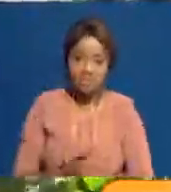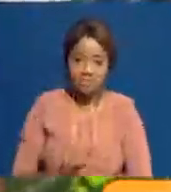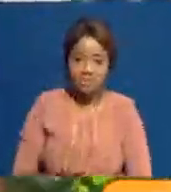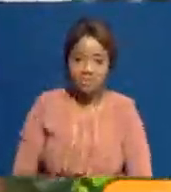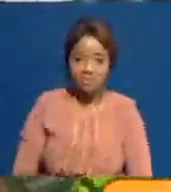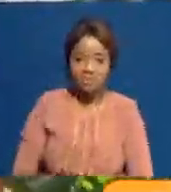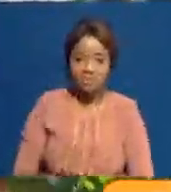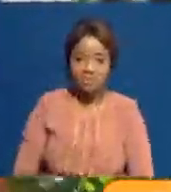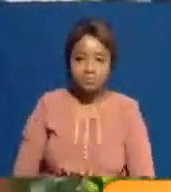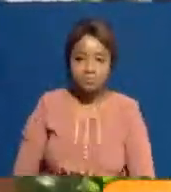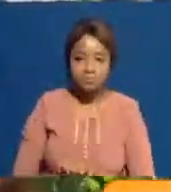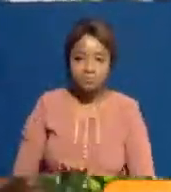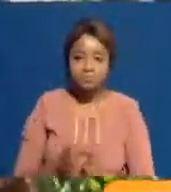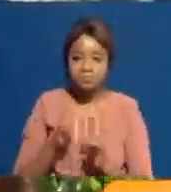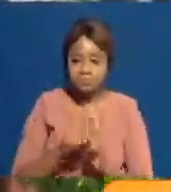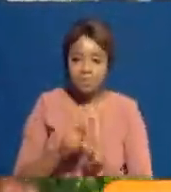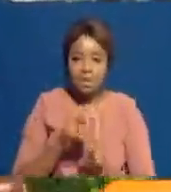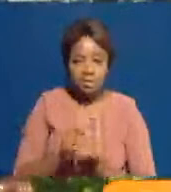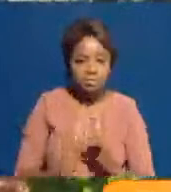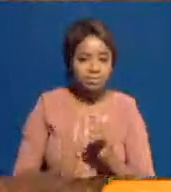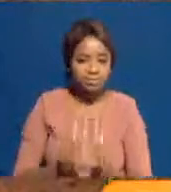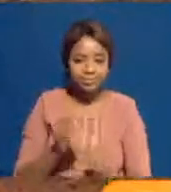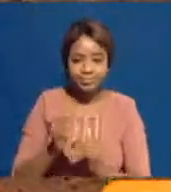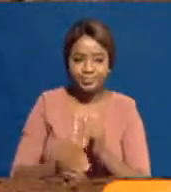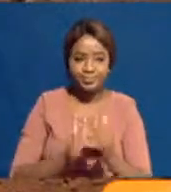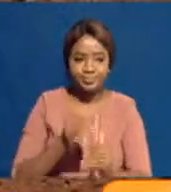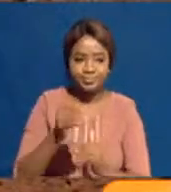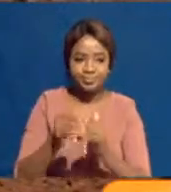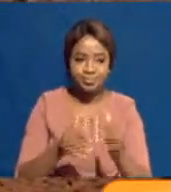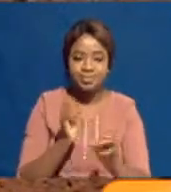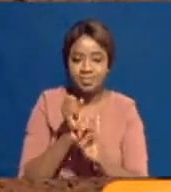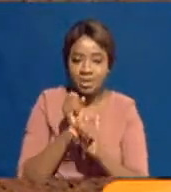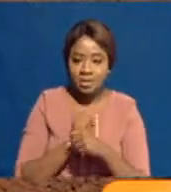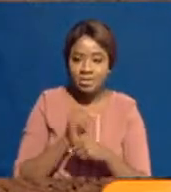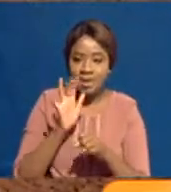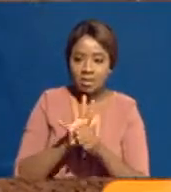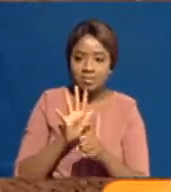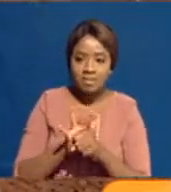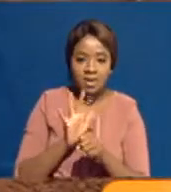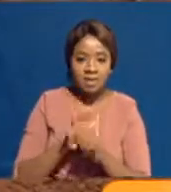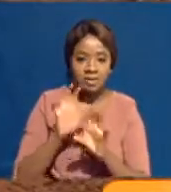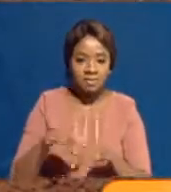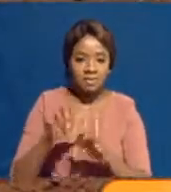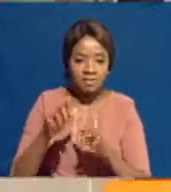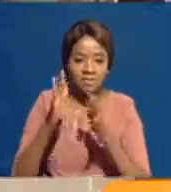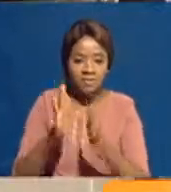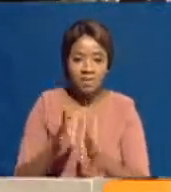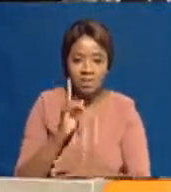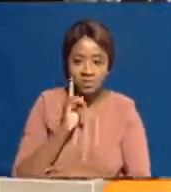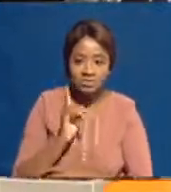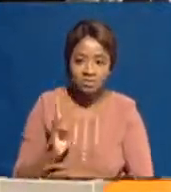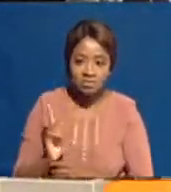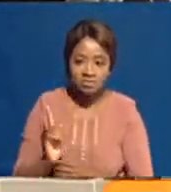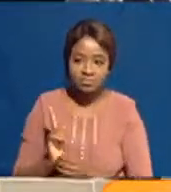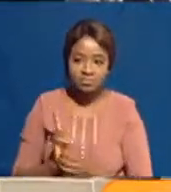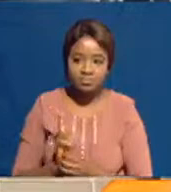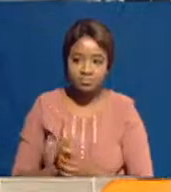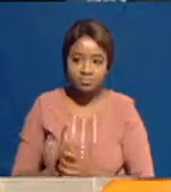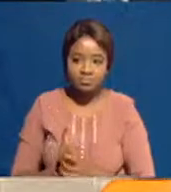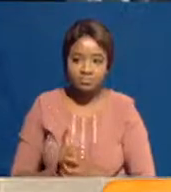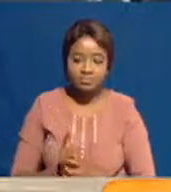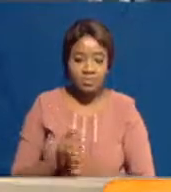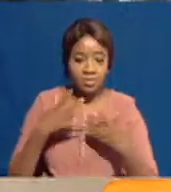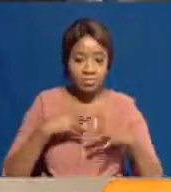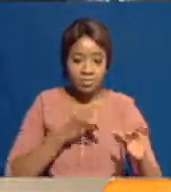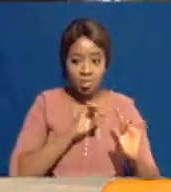But the lengthy process and cost limitation has seen many smallholder farmers shy away. Innovators who attended